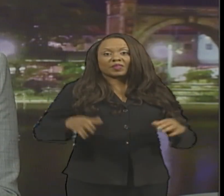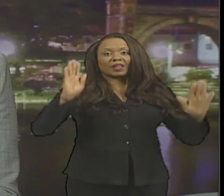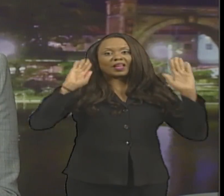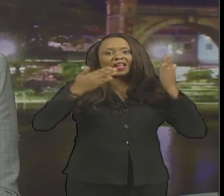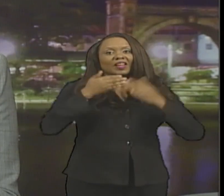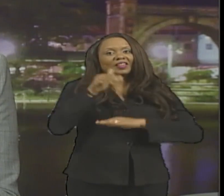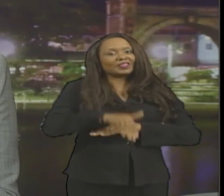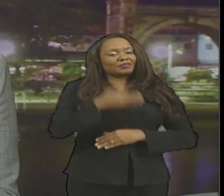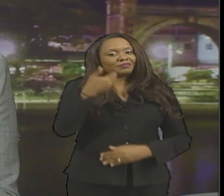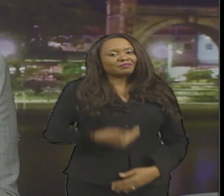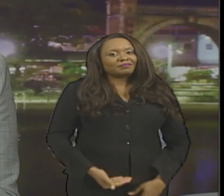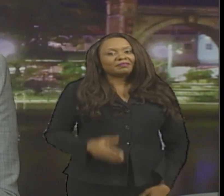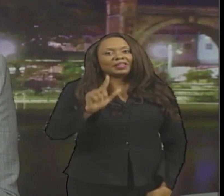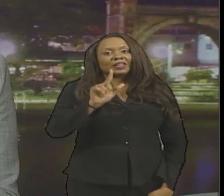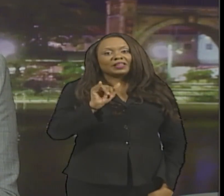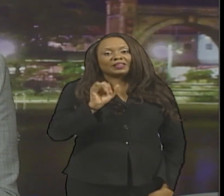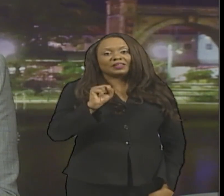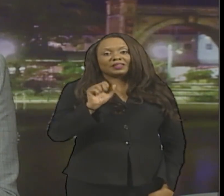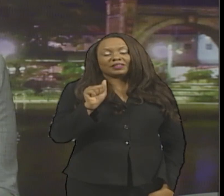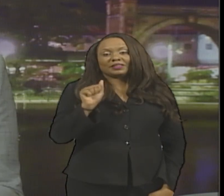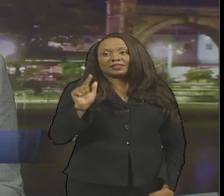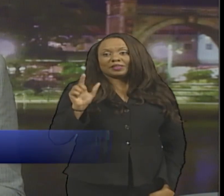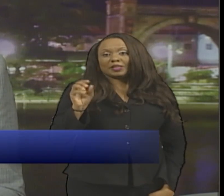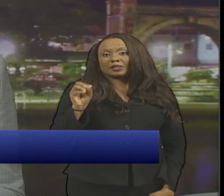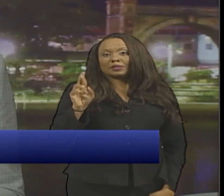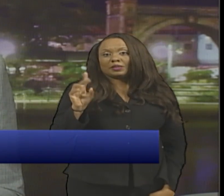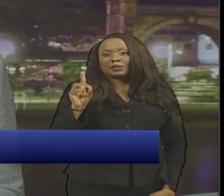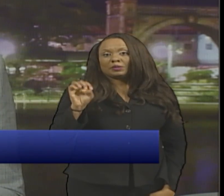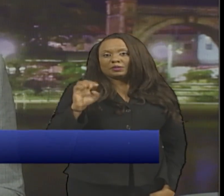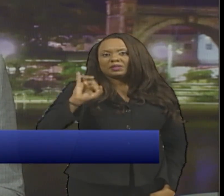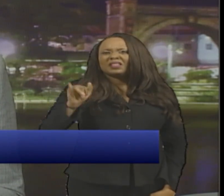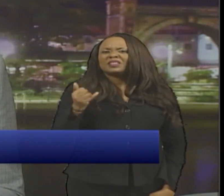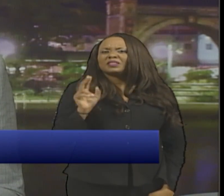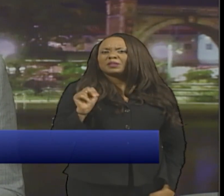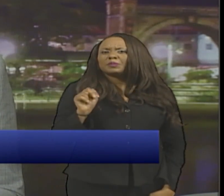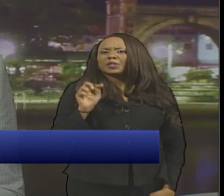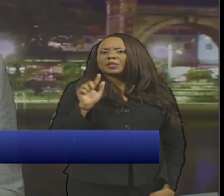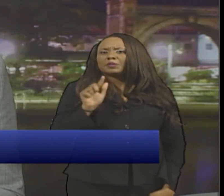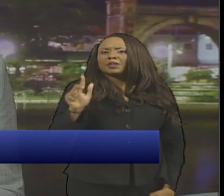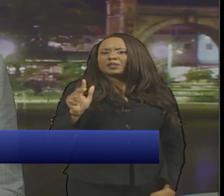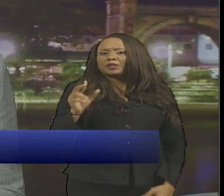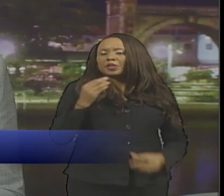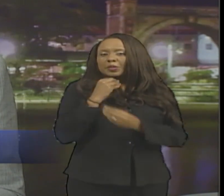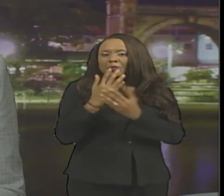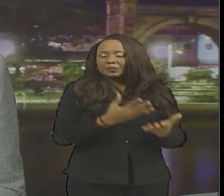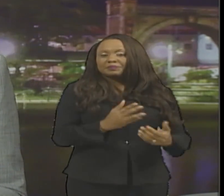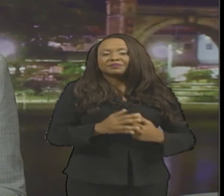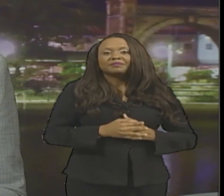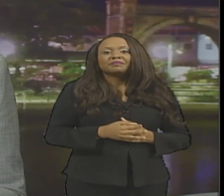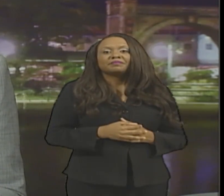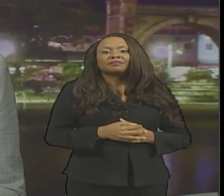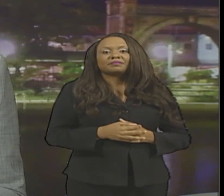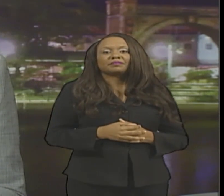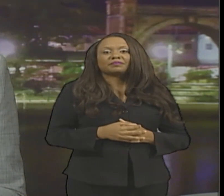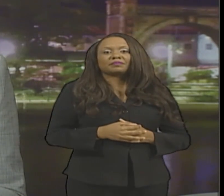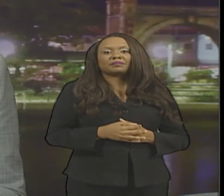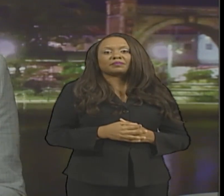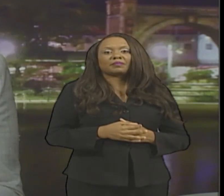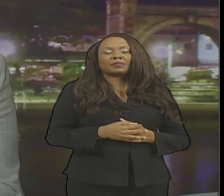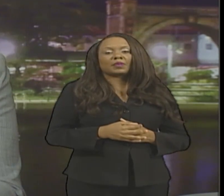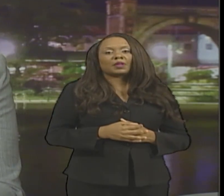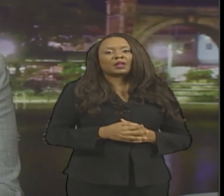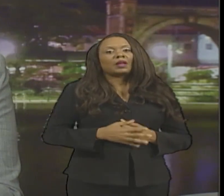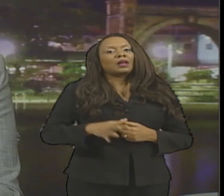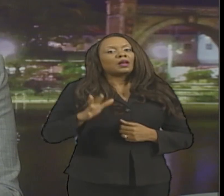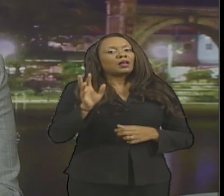And a very good evening to you. I'm Lisa Lord with the January 23rd edition of the CBC Evening News. And our top story: public officials who